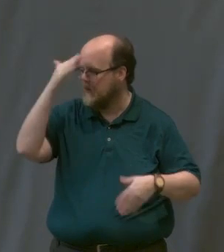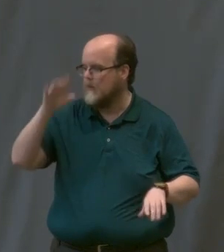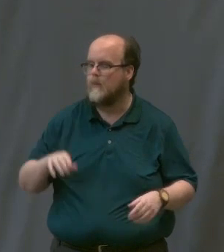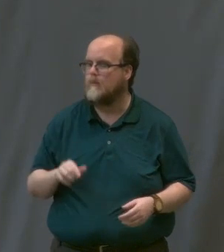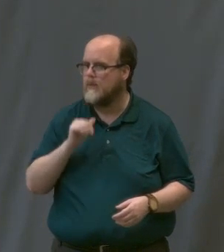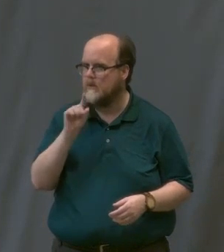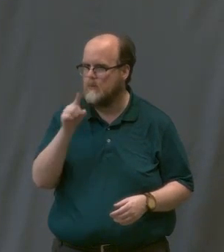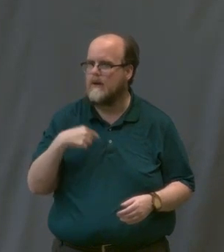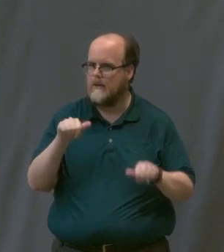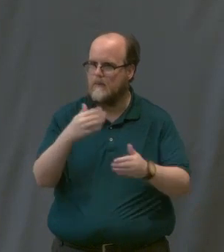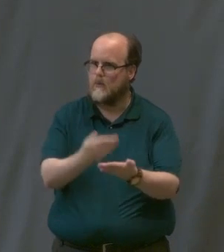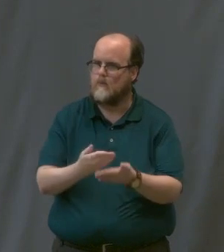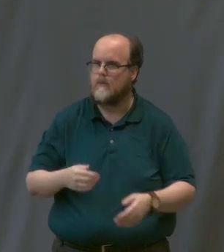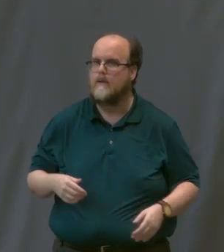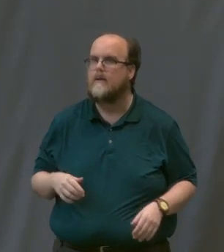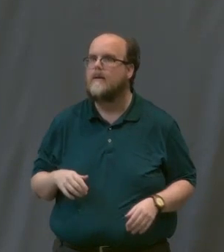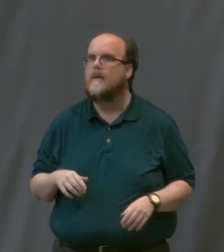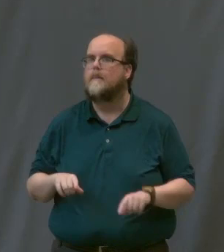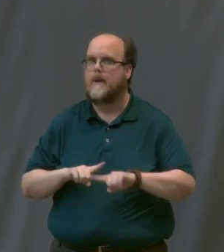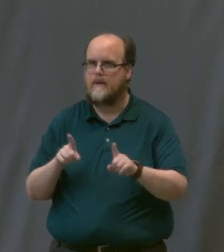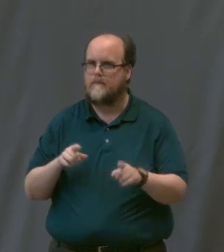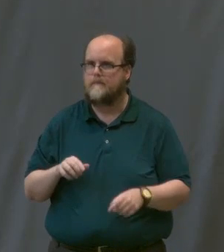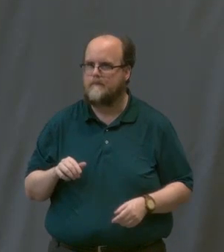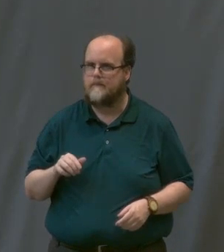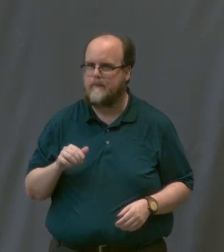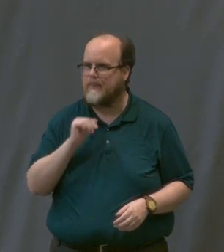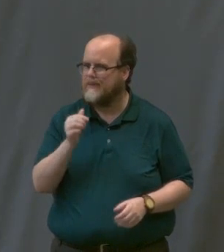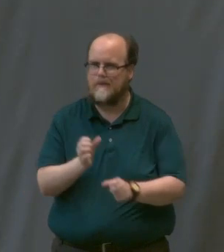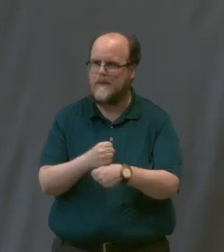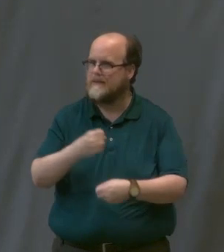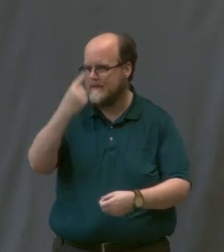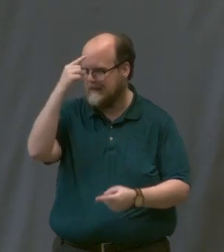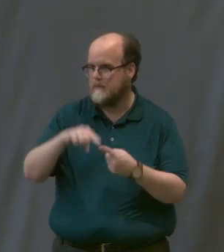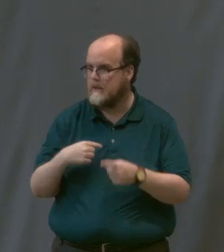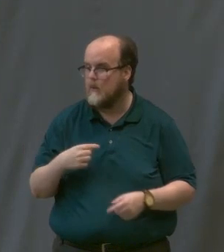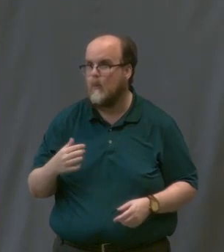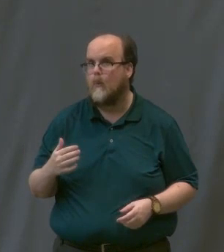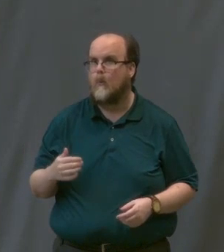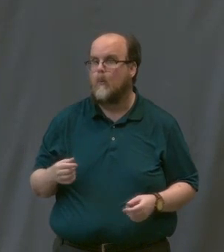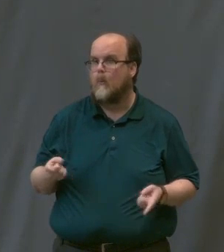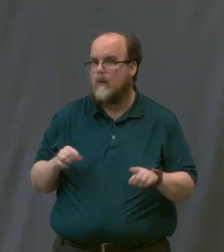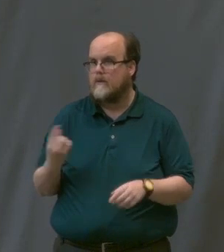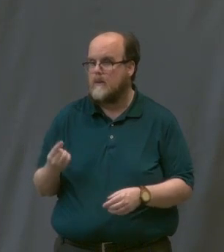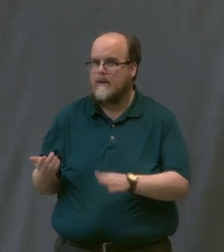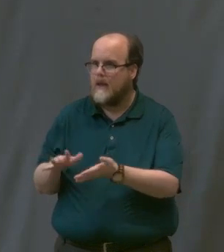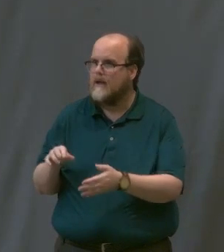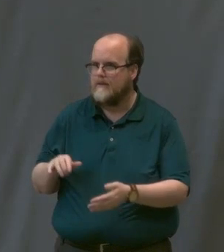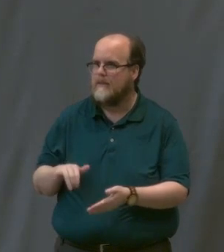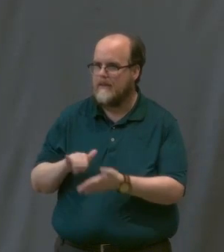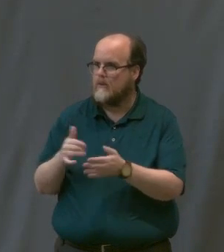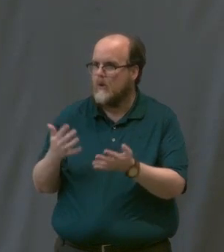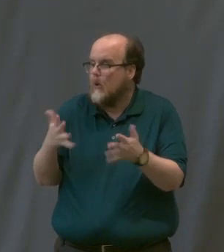I'm not sure I could prove either way. But it really doesn't make a whole lot of sense because when a person dies, that's already